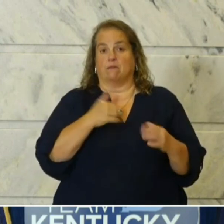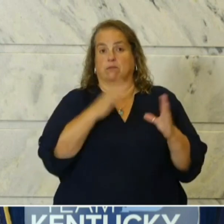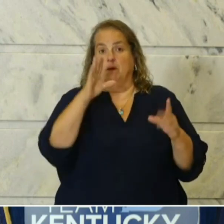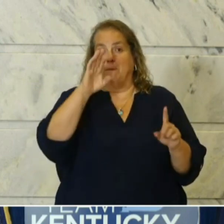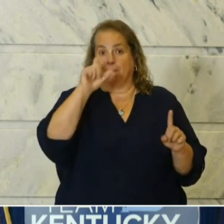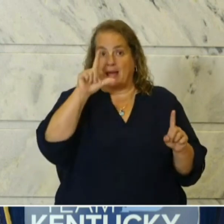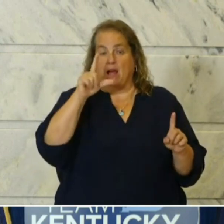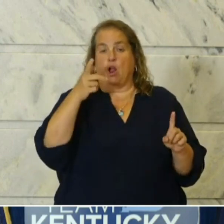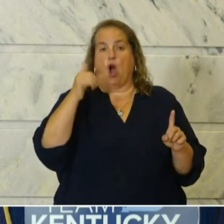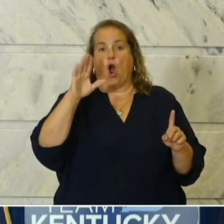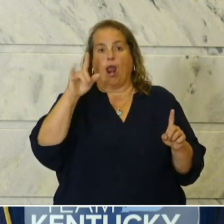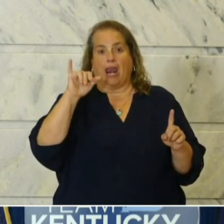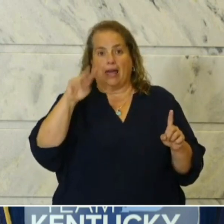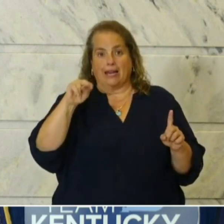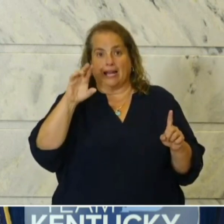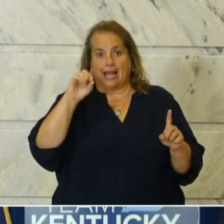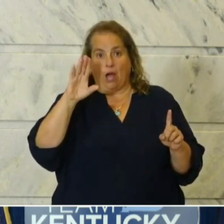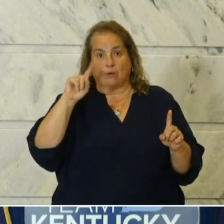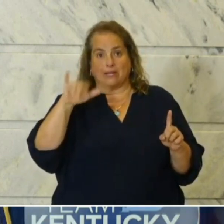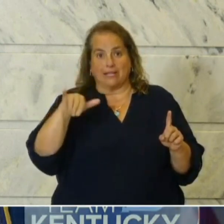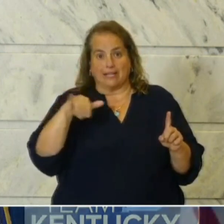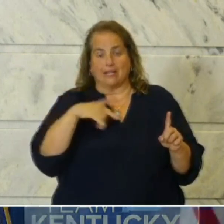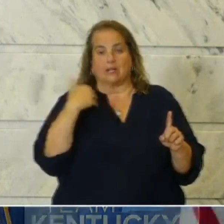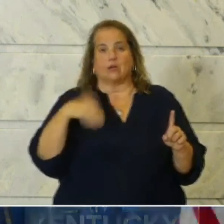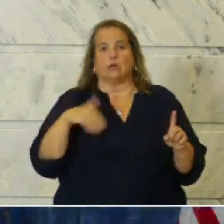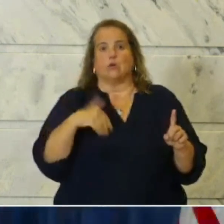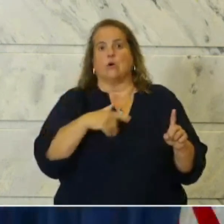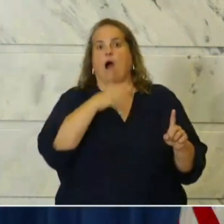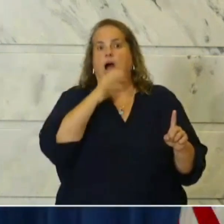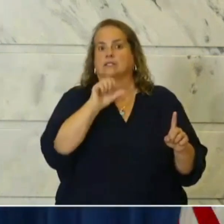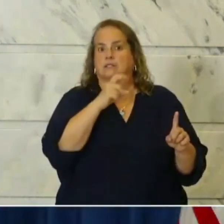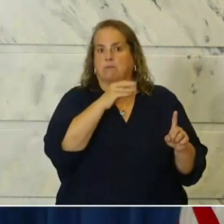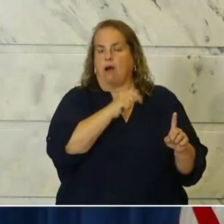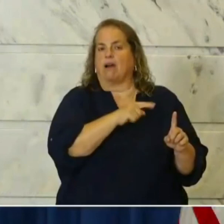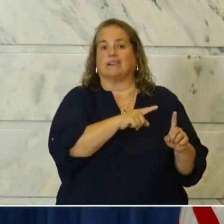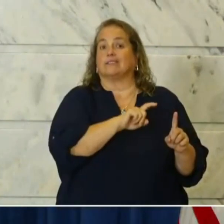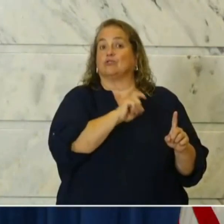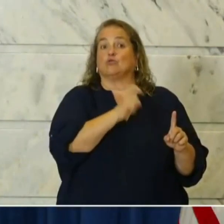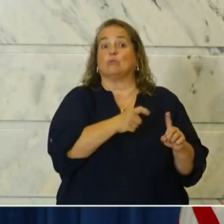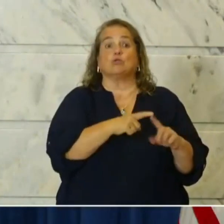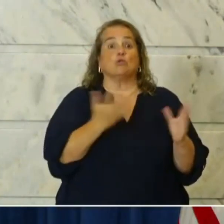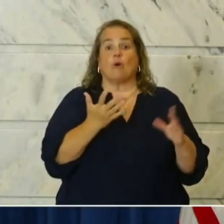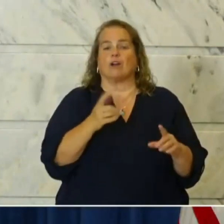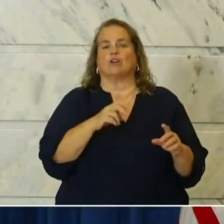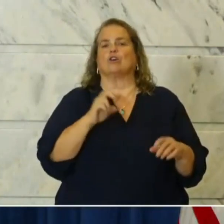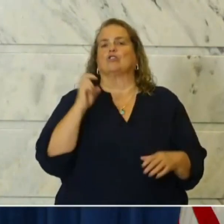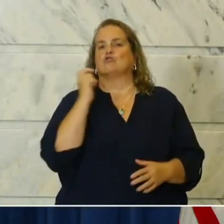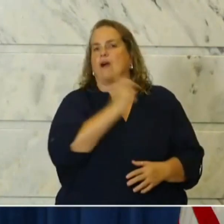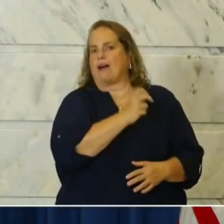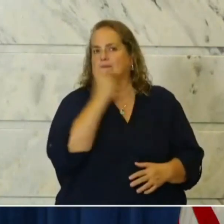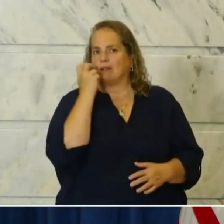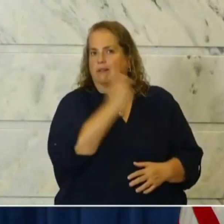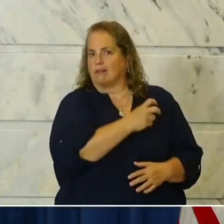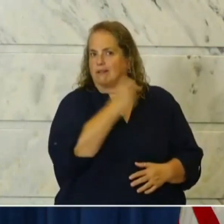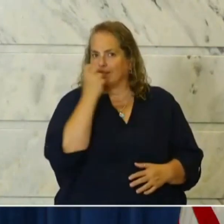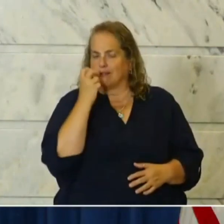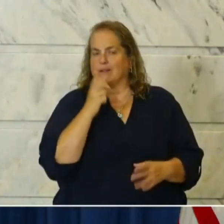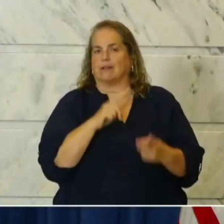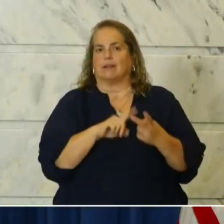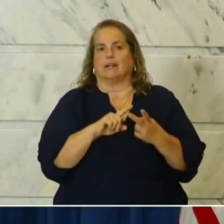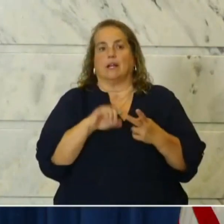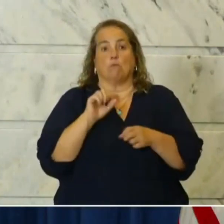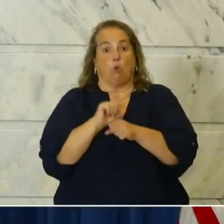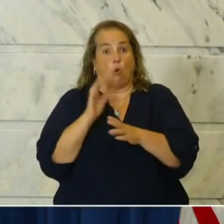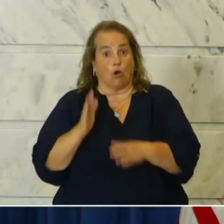Harlan counties that seems almost completely attributable to travel, but we're seeing it in